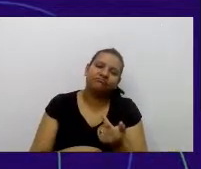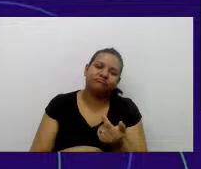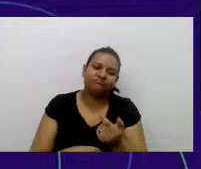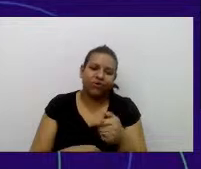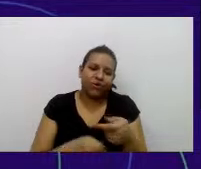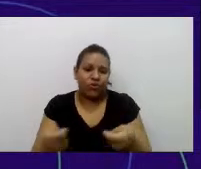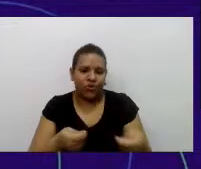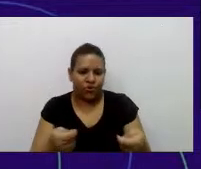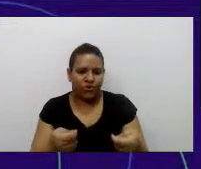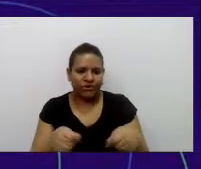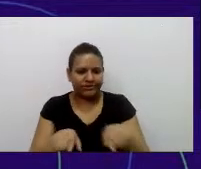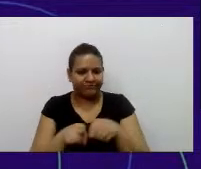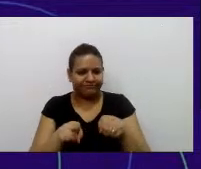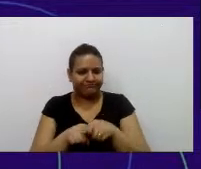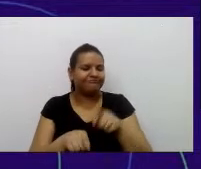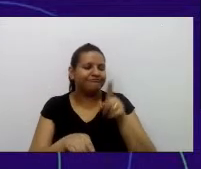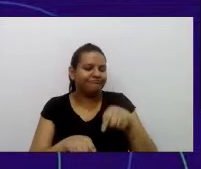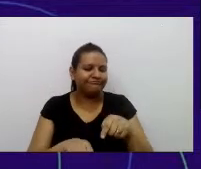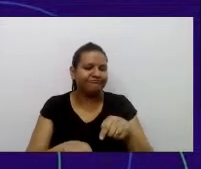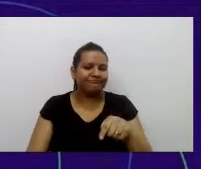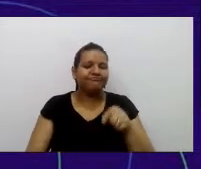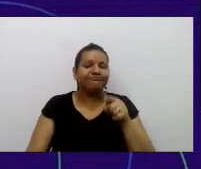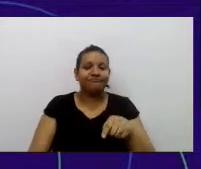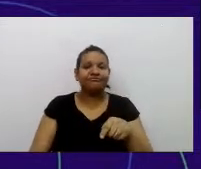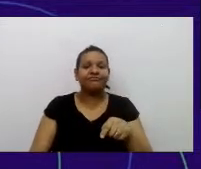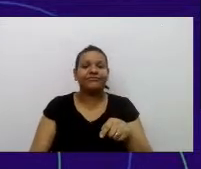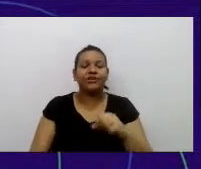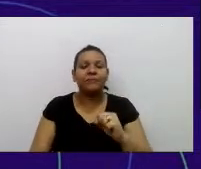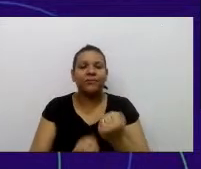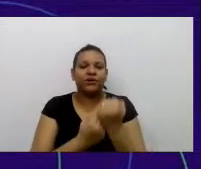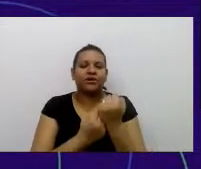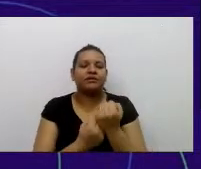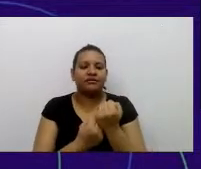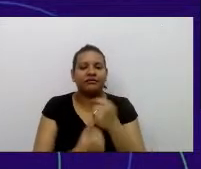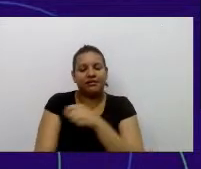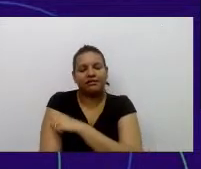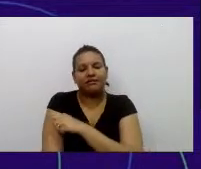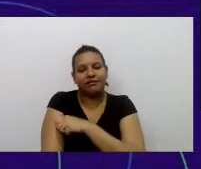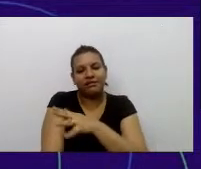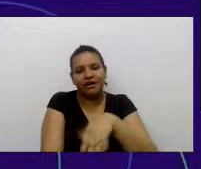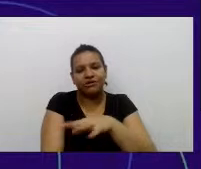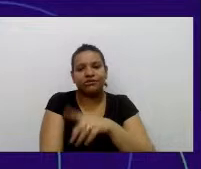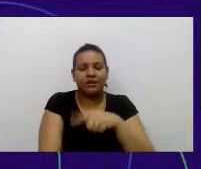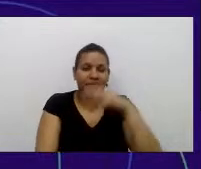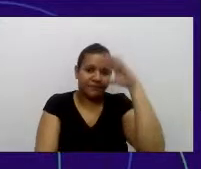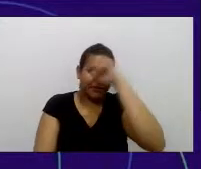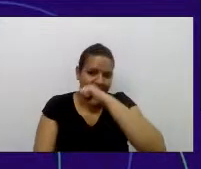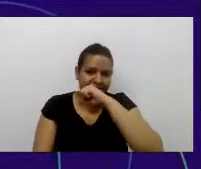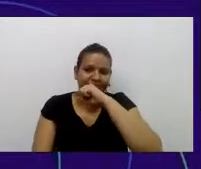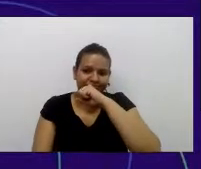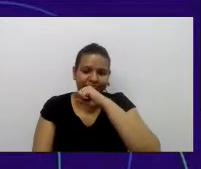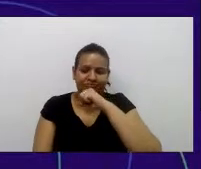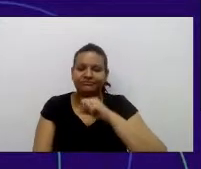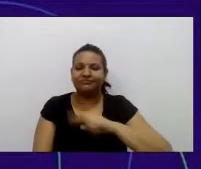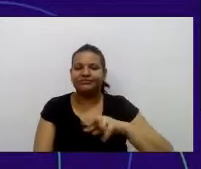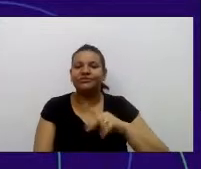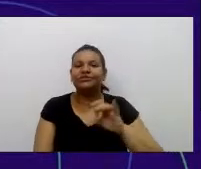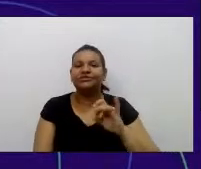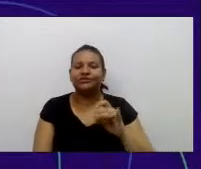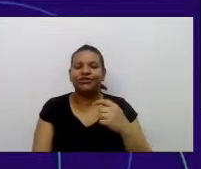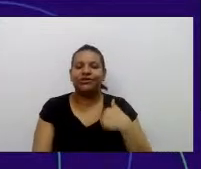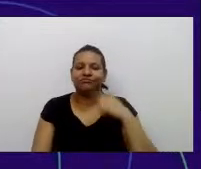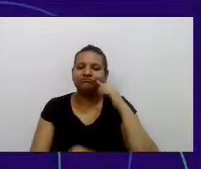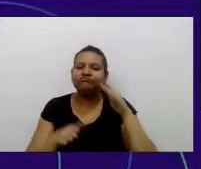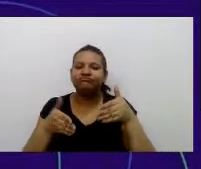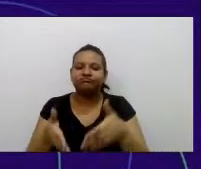support the students' learning, and rather than focusing on reproducing information or